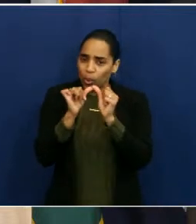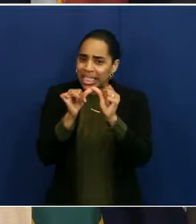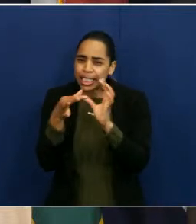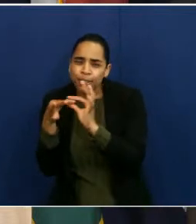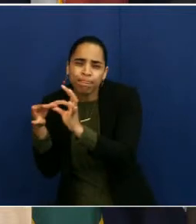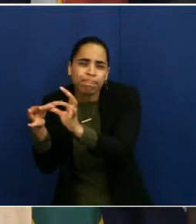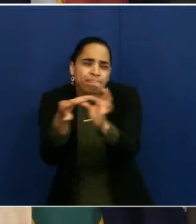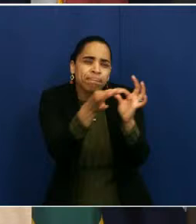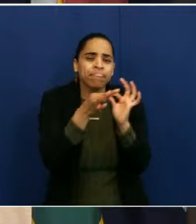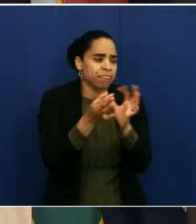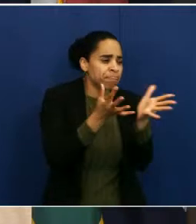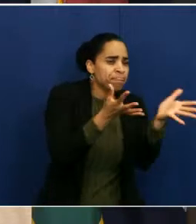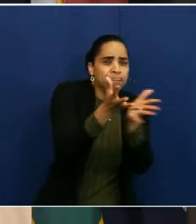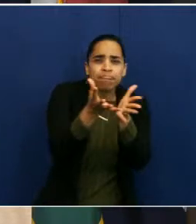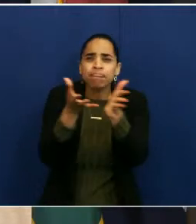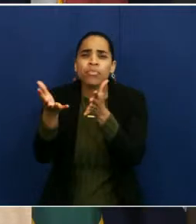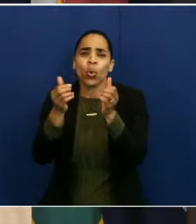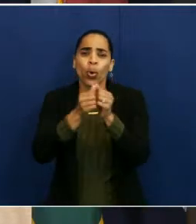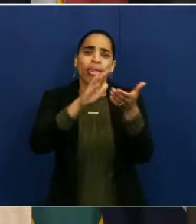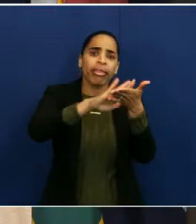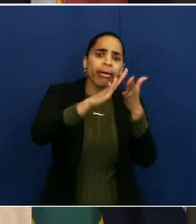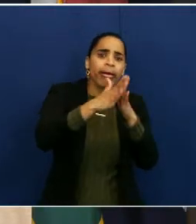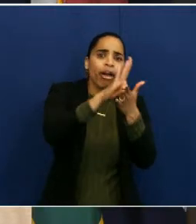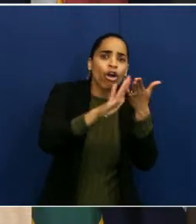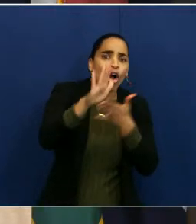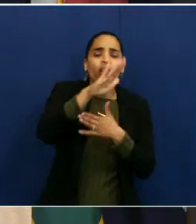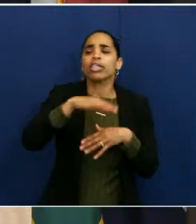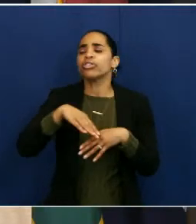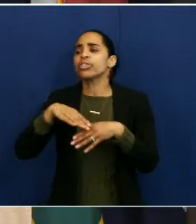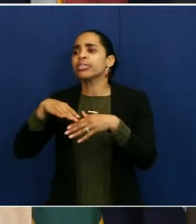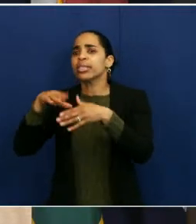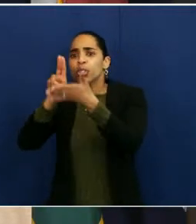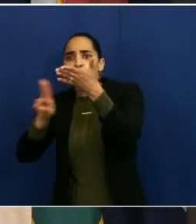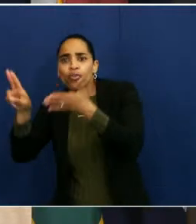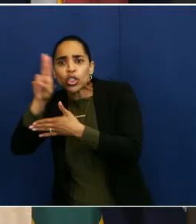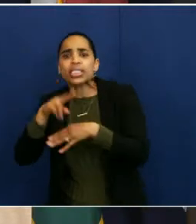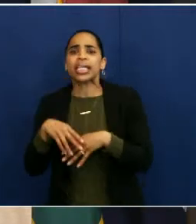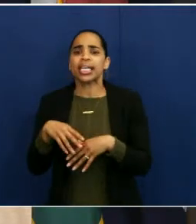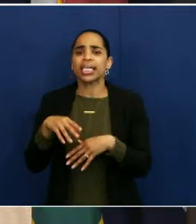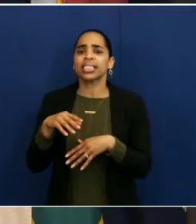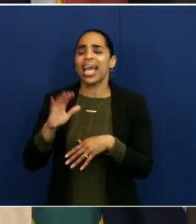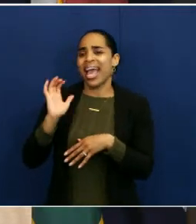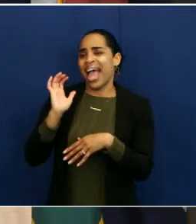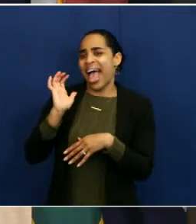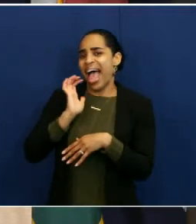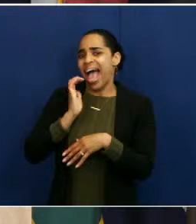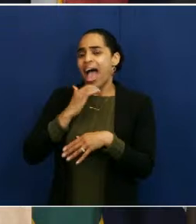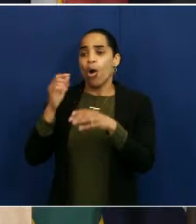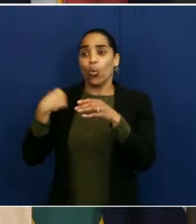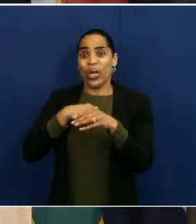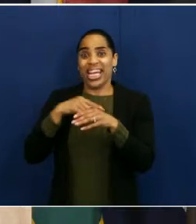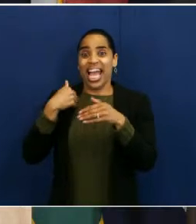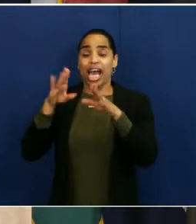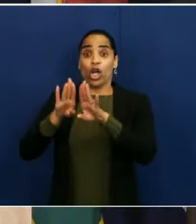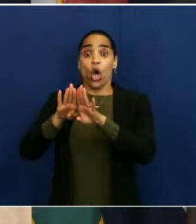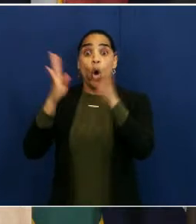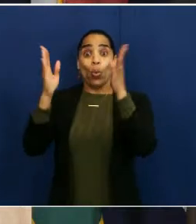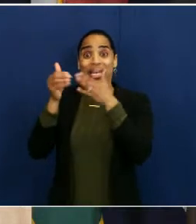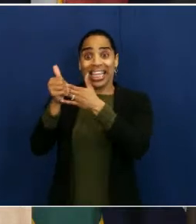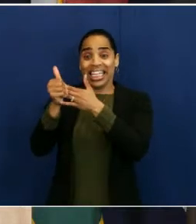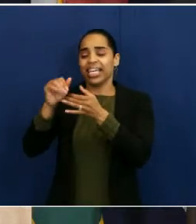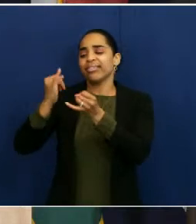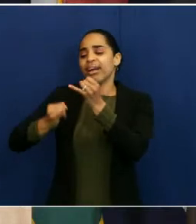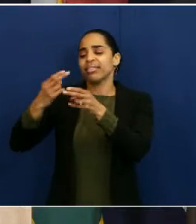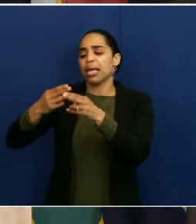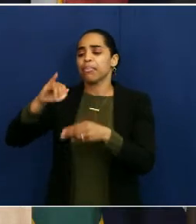with our institutions of higher education. We have sector calls with them as well. That's led by our reopening lead, Gary